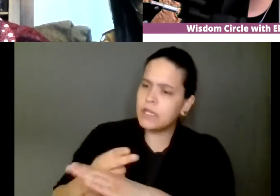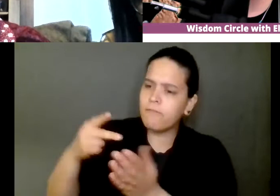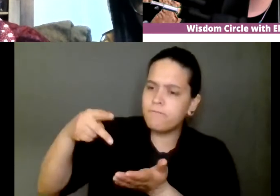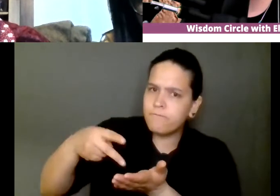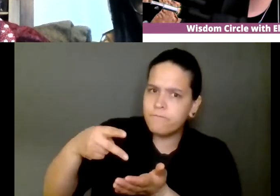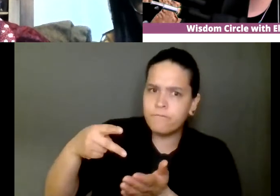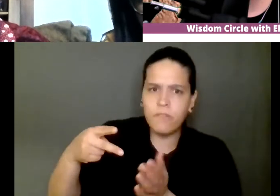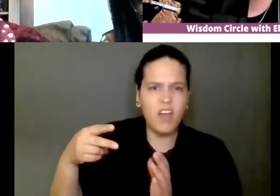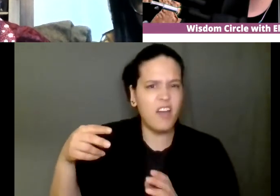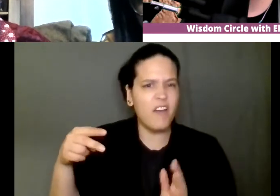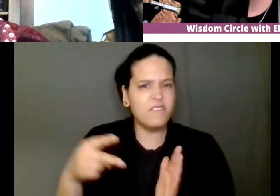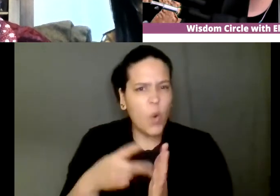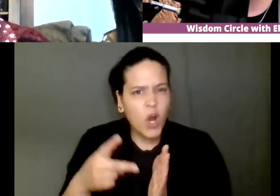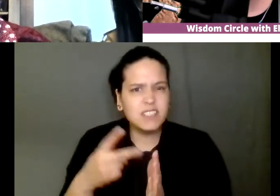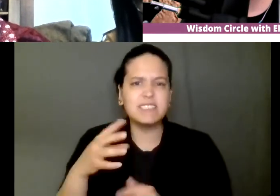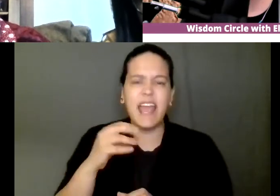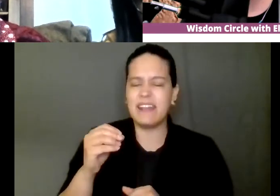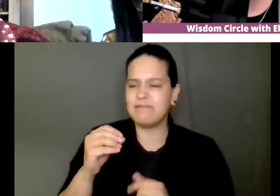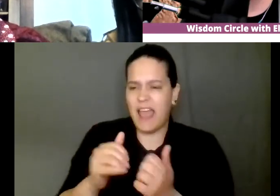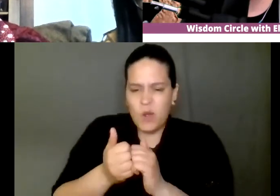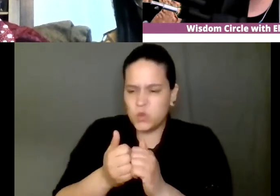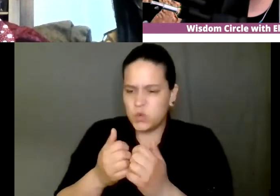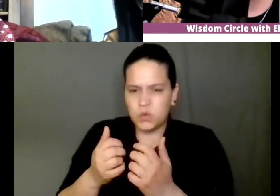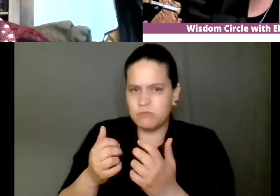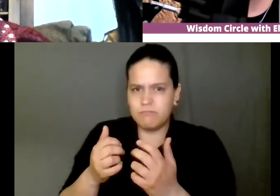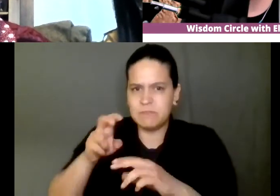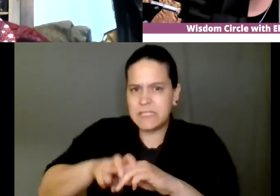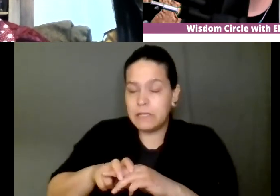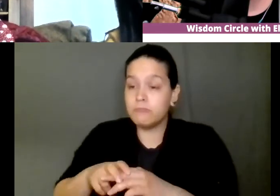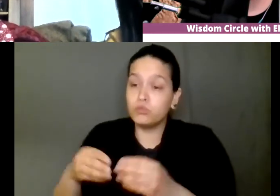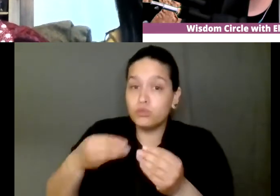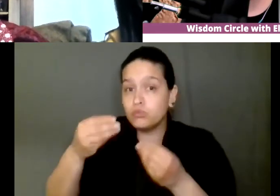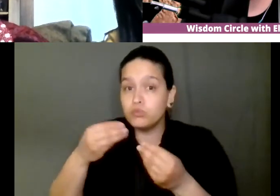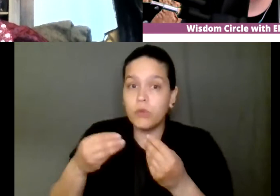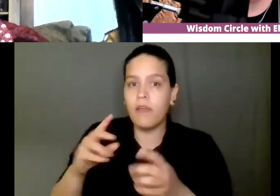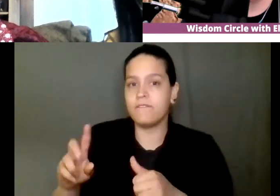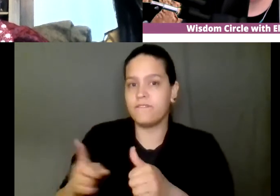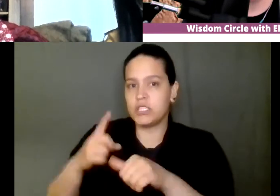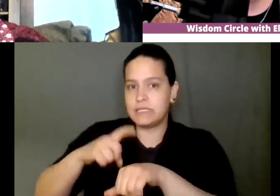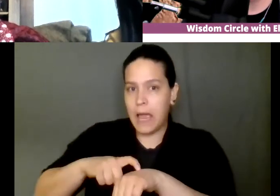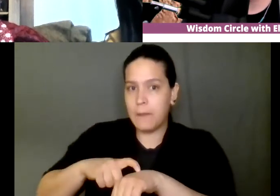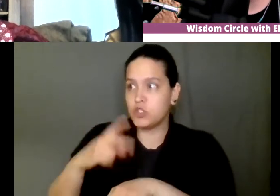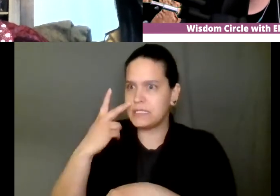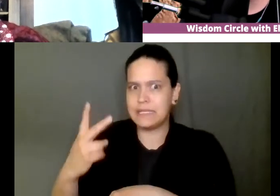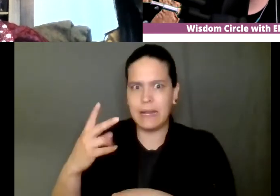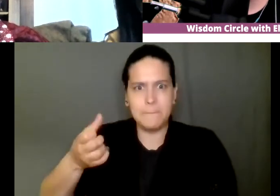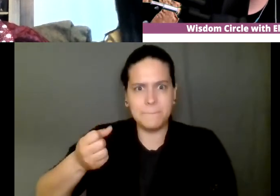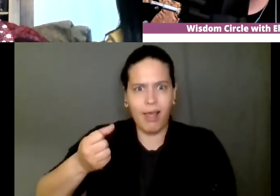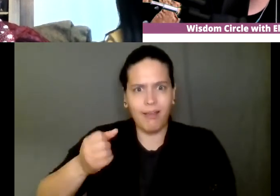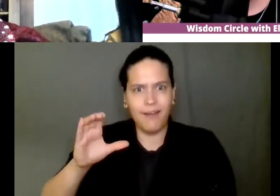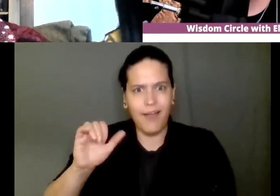also gave her the first time she'd ever seen a milk carton and told her to drink it. And I guess